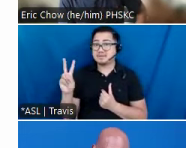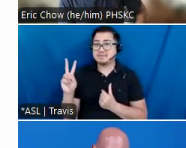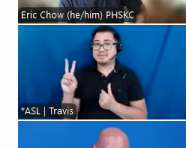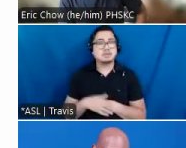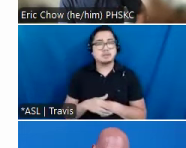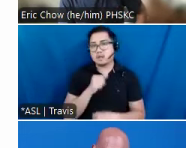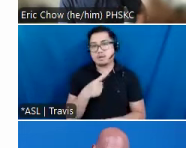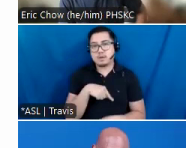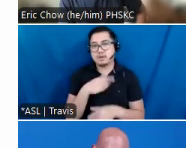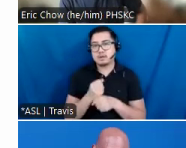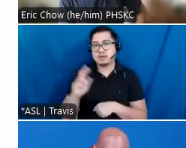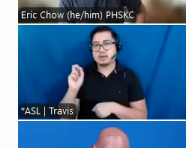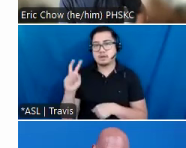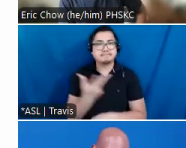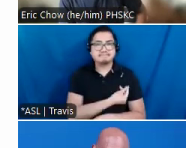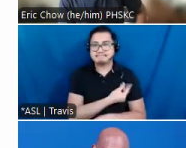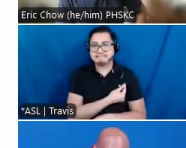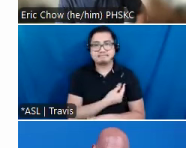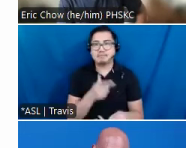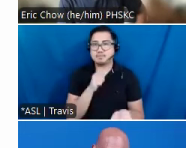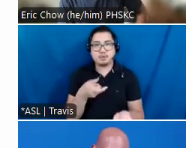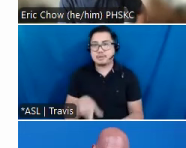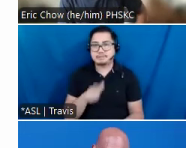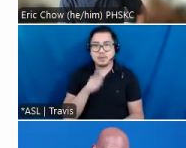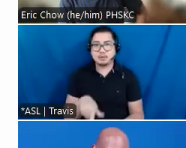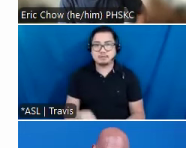eligible to get the RSV vaccine. It's not necessary.